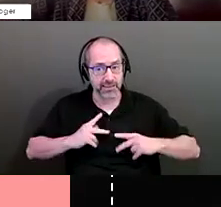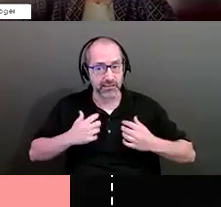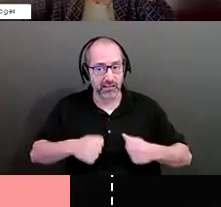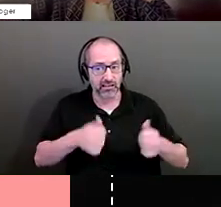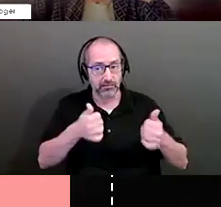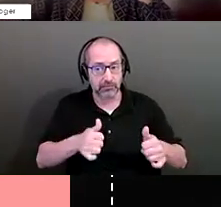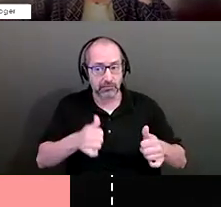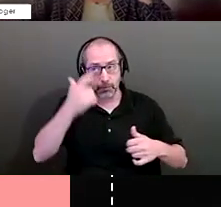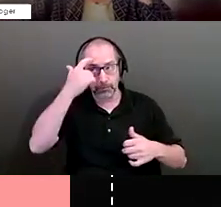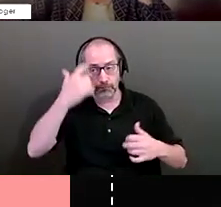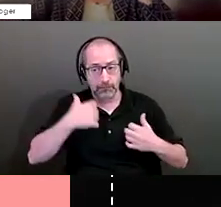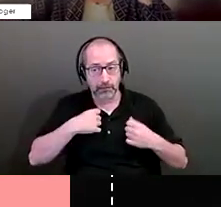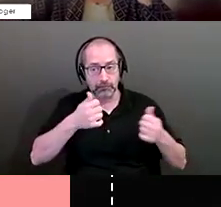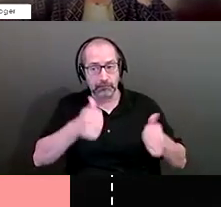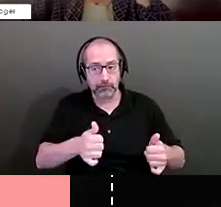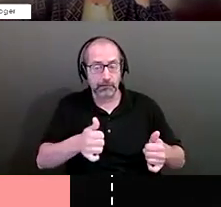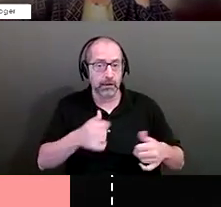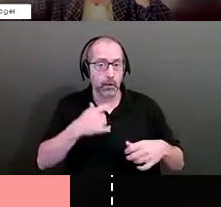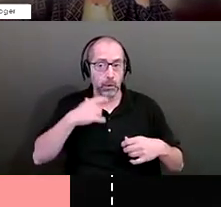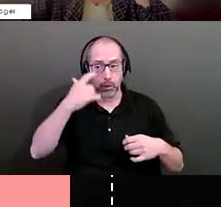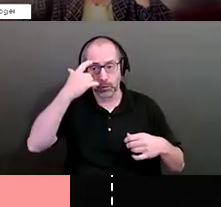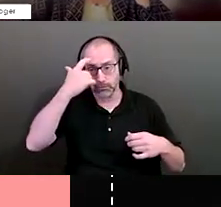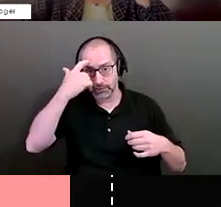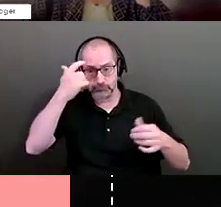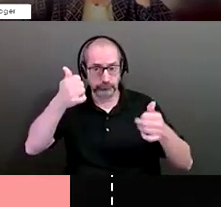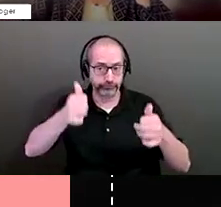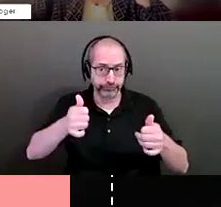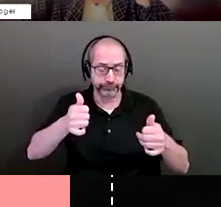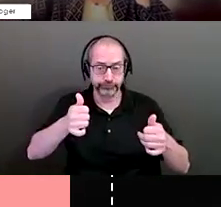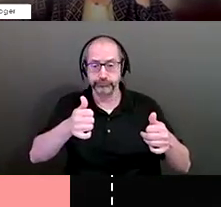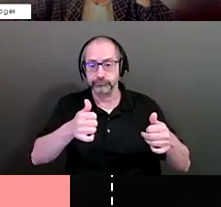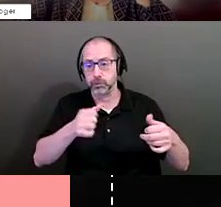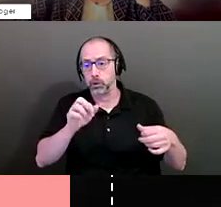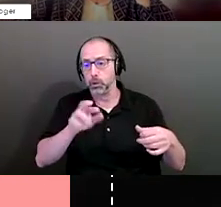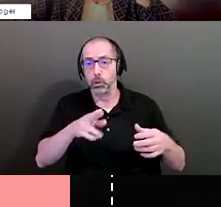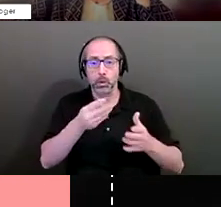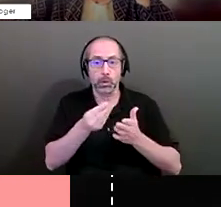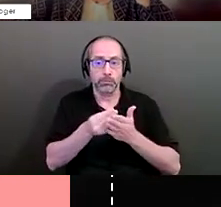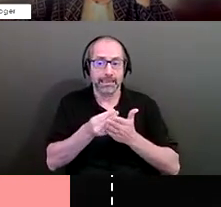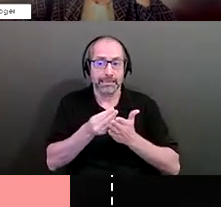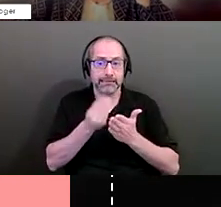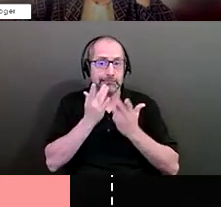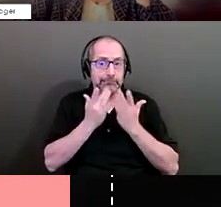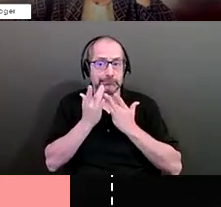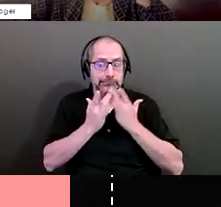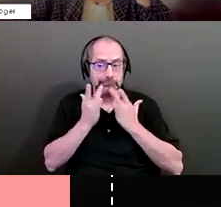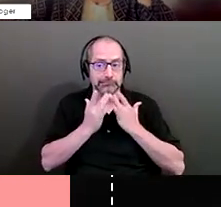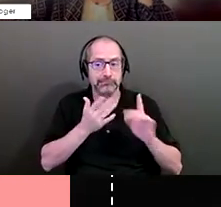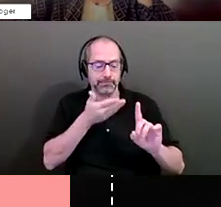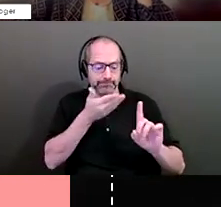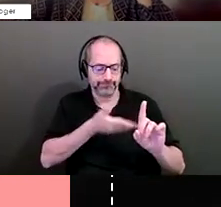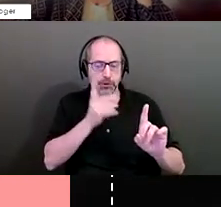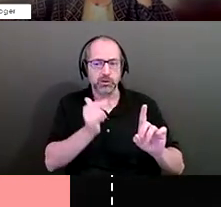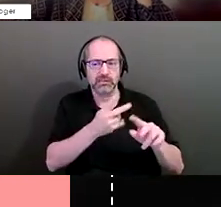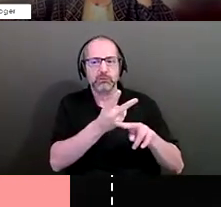greater risk. If they suffer from cognitive impairment or dementia, and if they have low income or socioeconomic status, that places